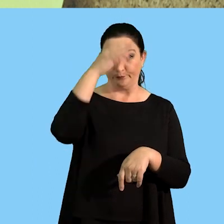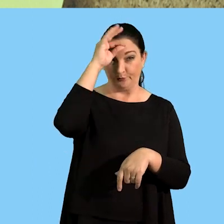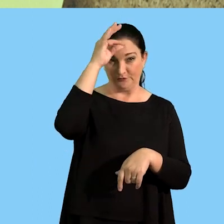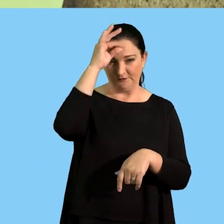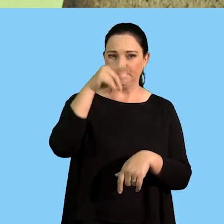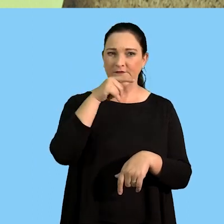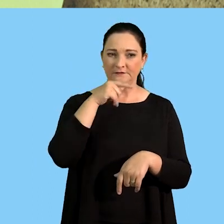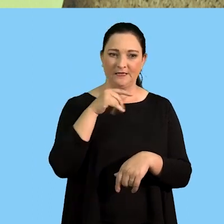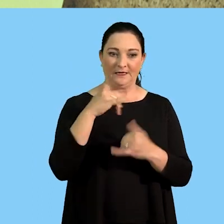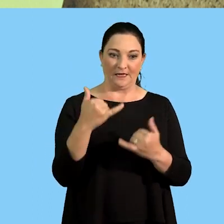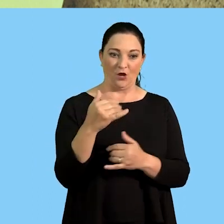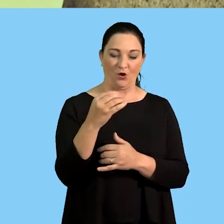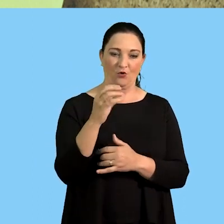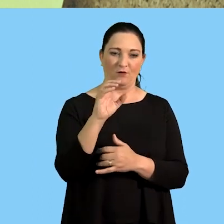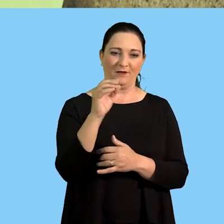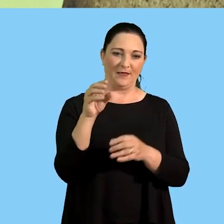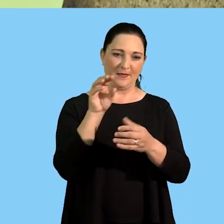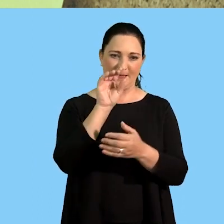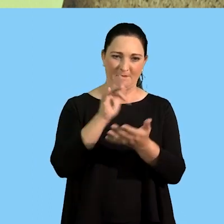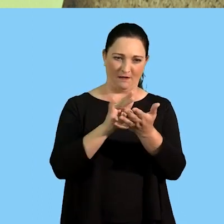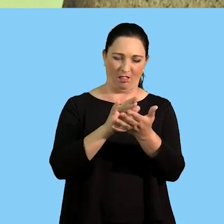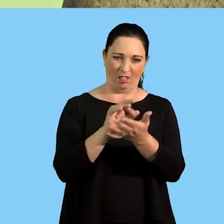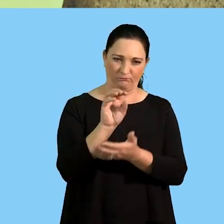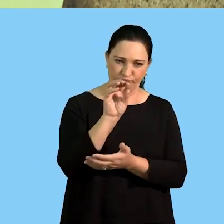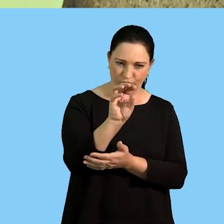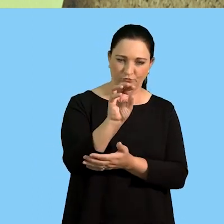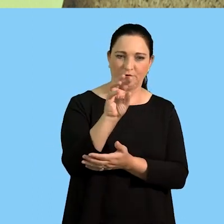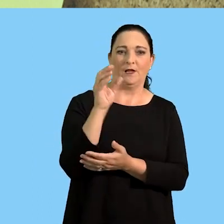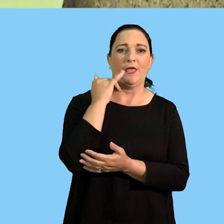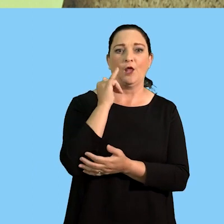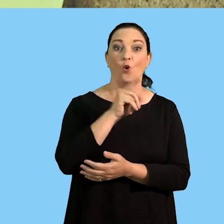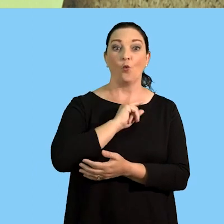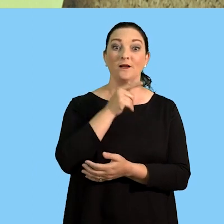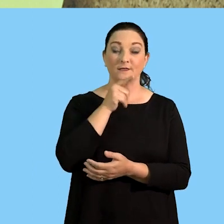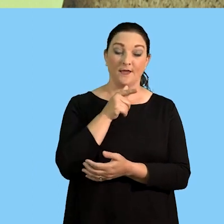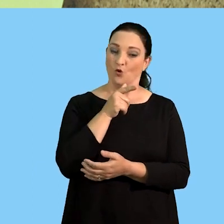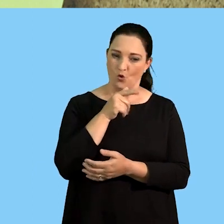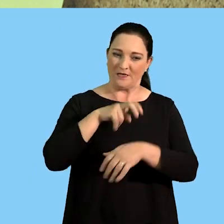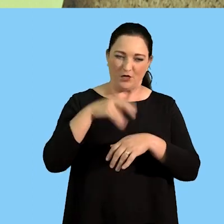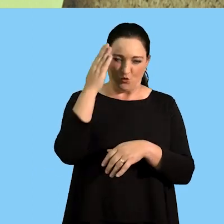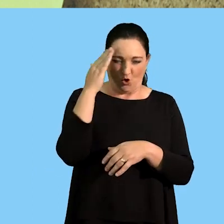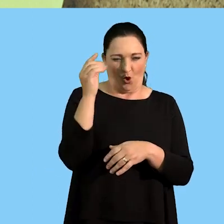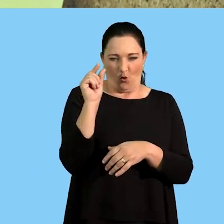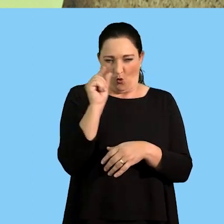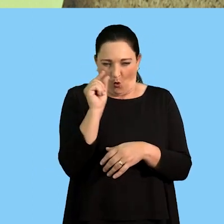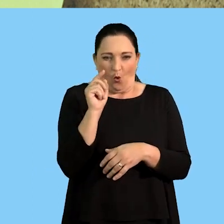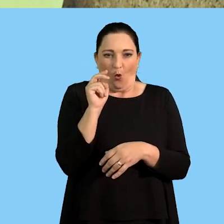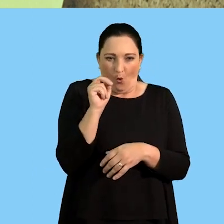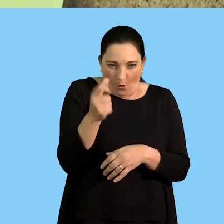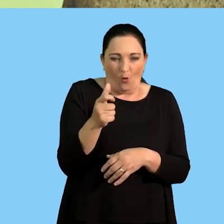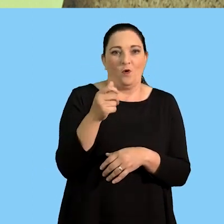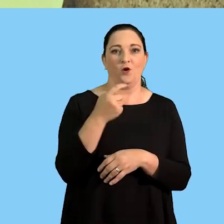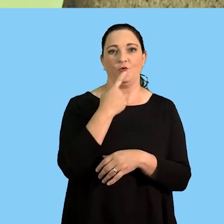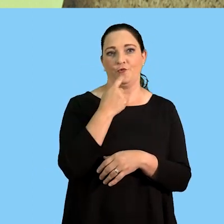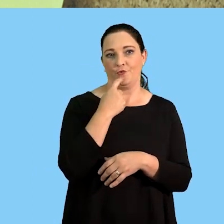a yellow light to warn drivers that the light was about to change to red. His invention was later sold